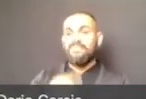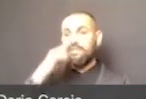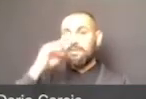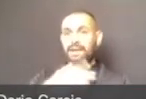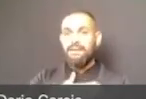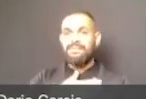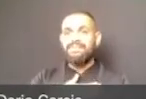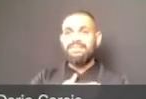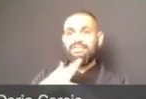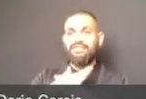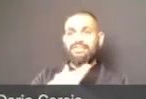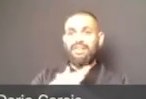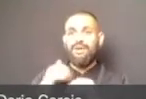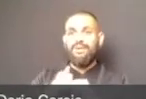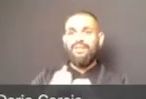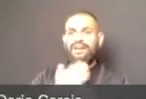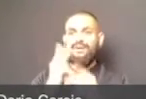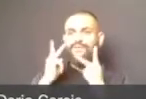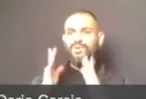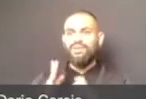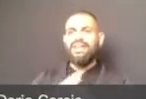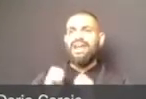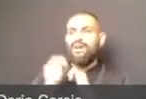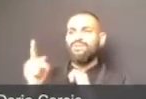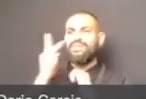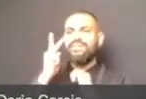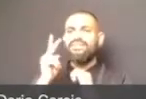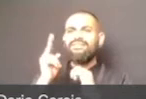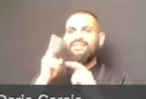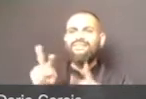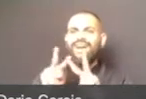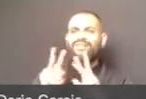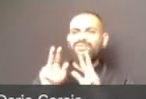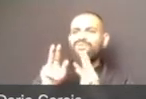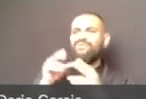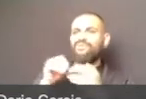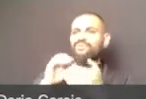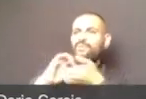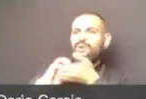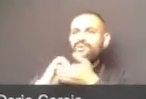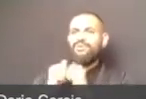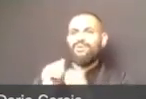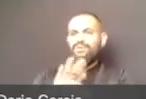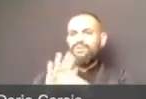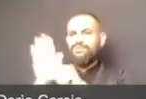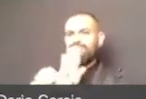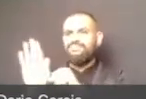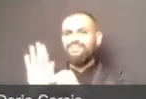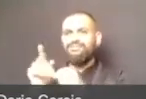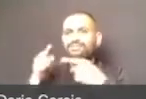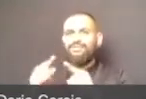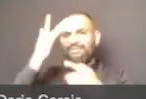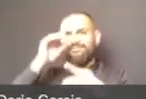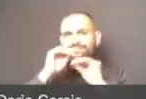with our viewers how you see our value in the partnerships with local businesses during this time of COVID-19?